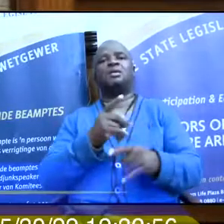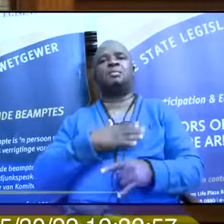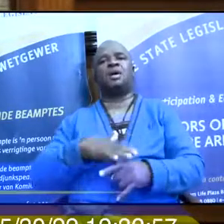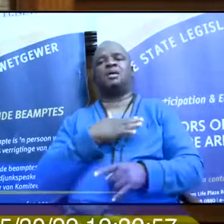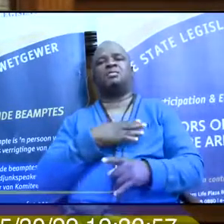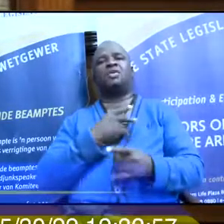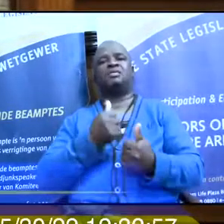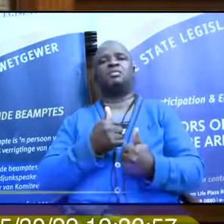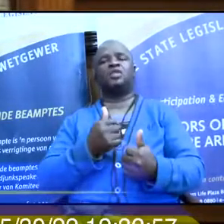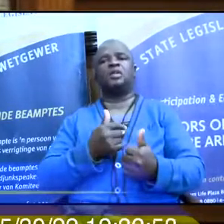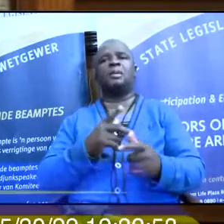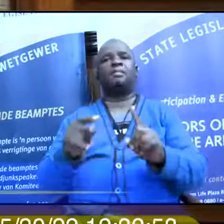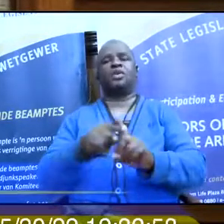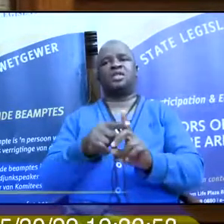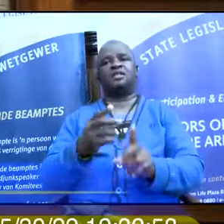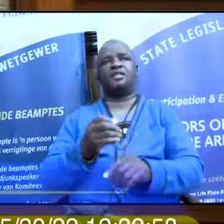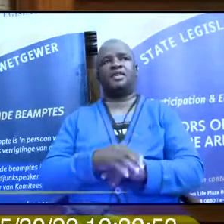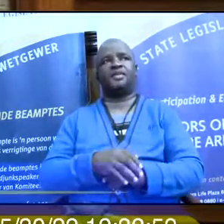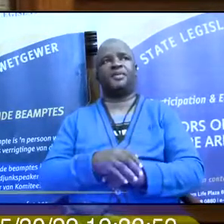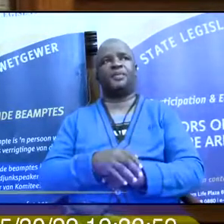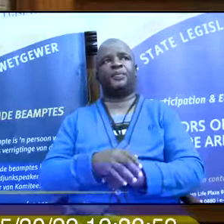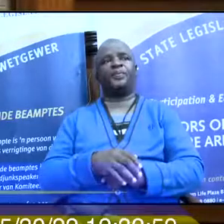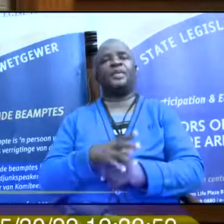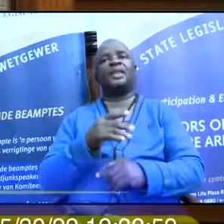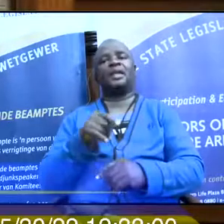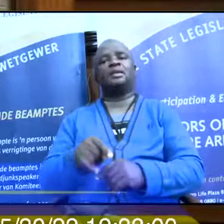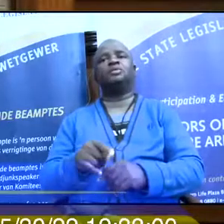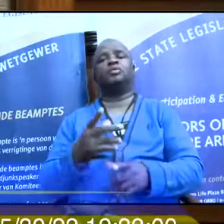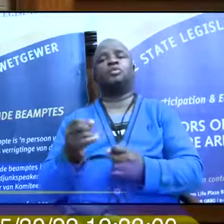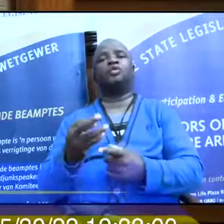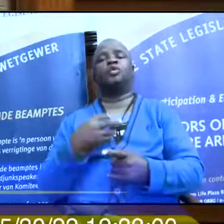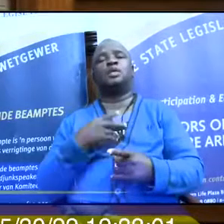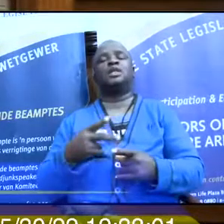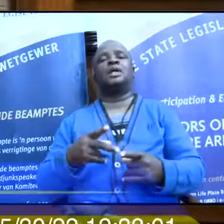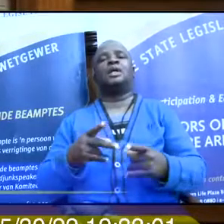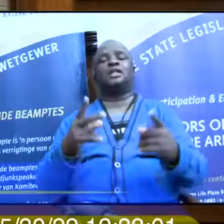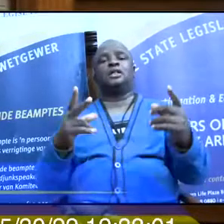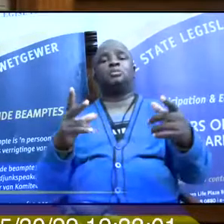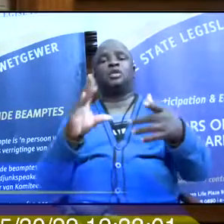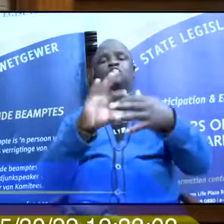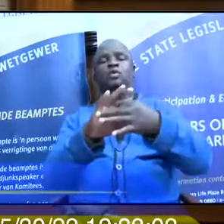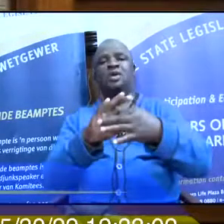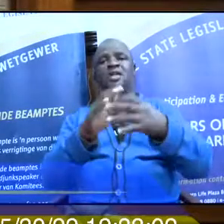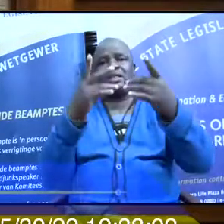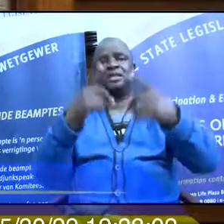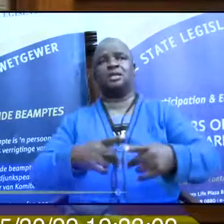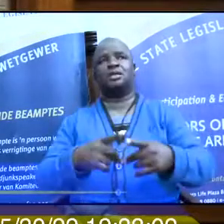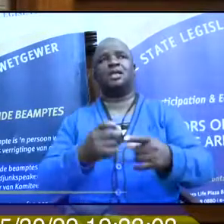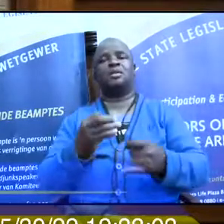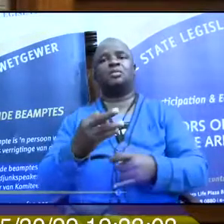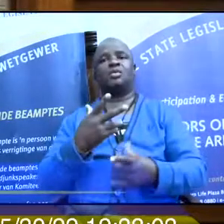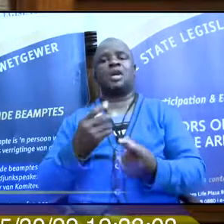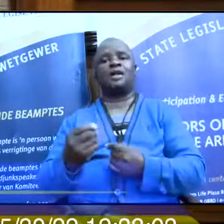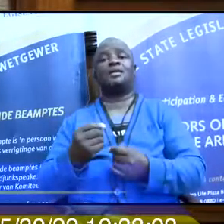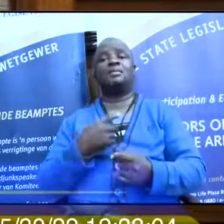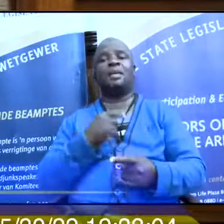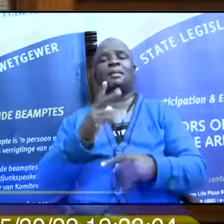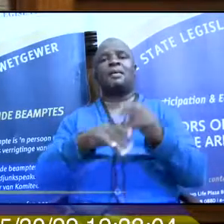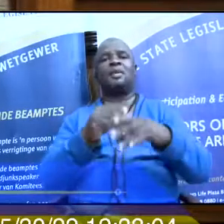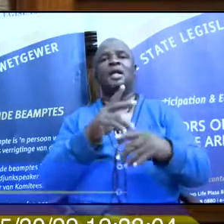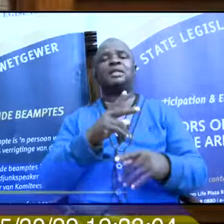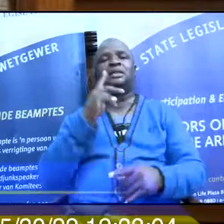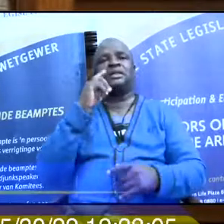collective bargaining involves a process of joint decision making that helps to build trust and mutual respect between the